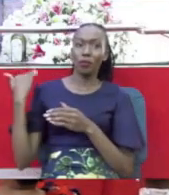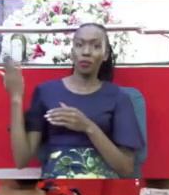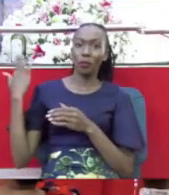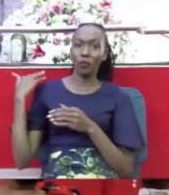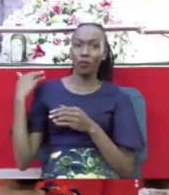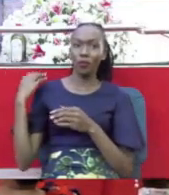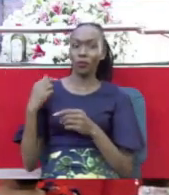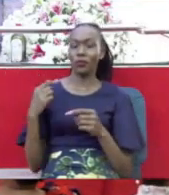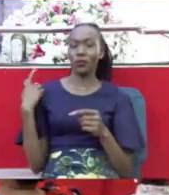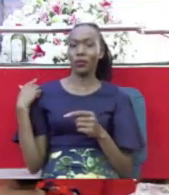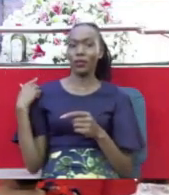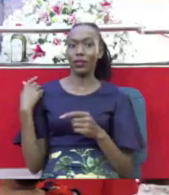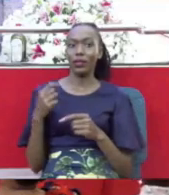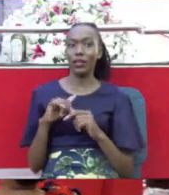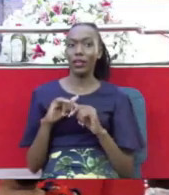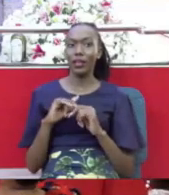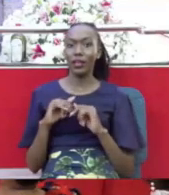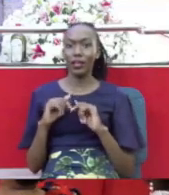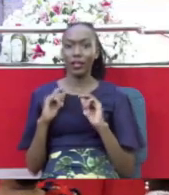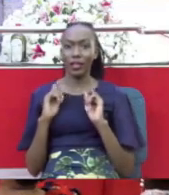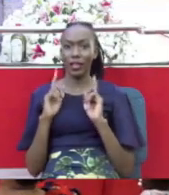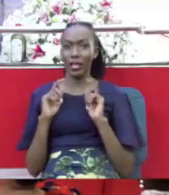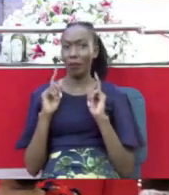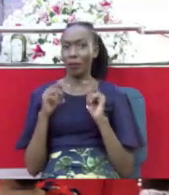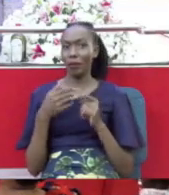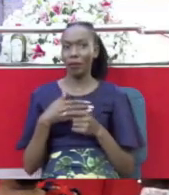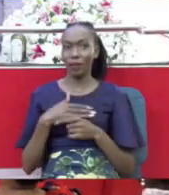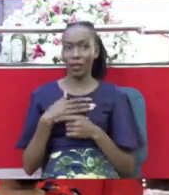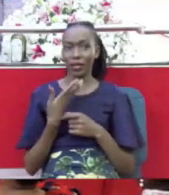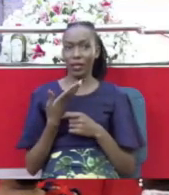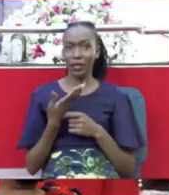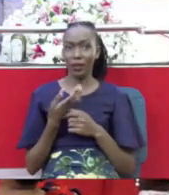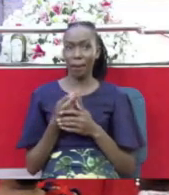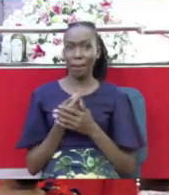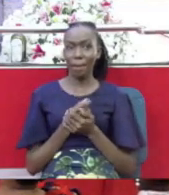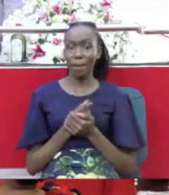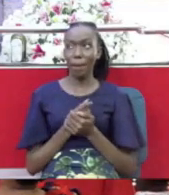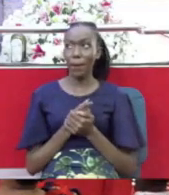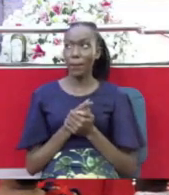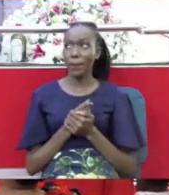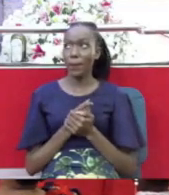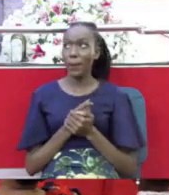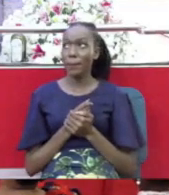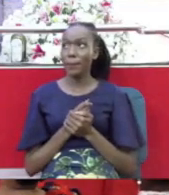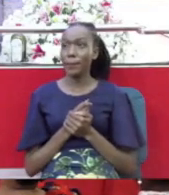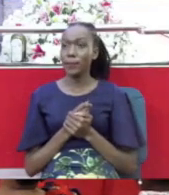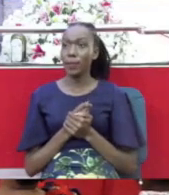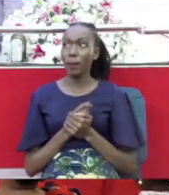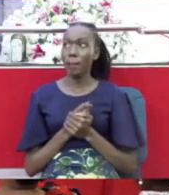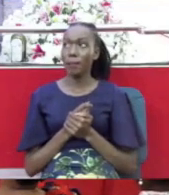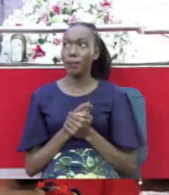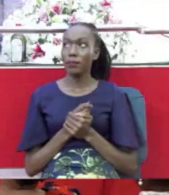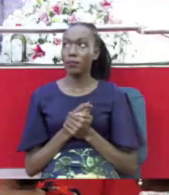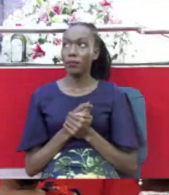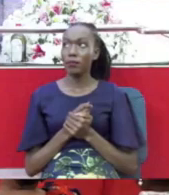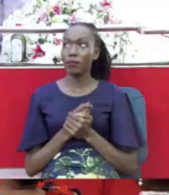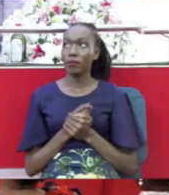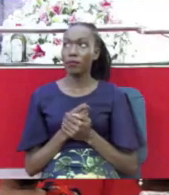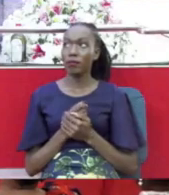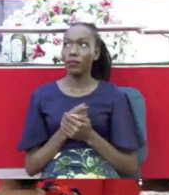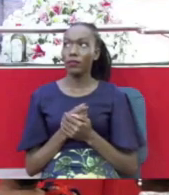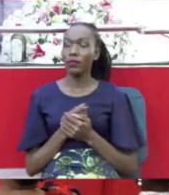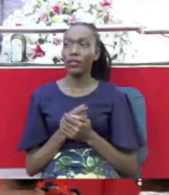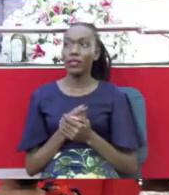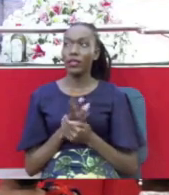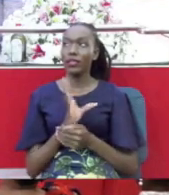kitambo. Until I started praying for them. Na wakati nianza kuwaombea. And until I could not cross a roadblock without praying for them. Na nikaanza